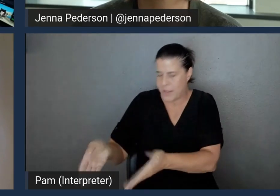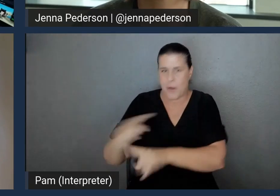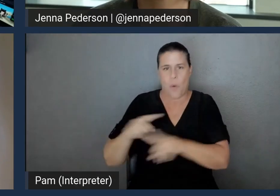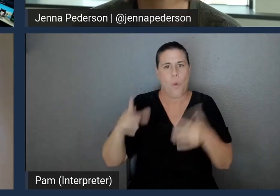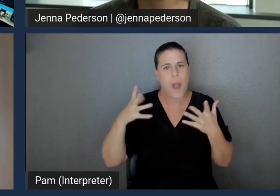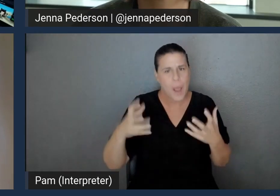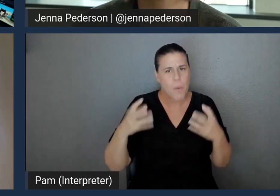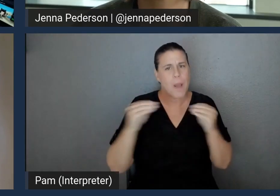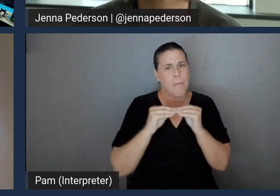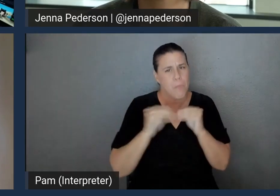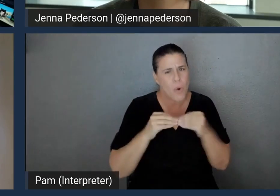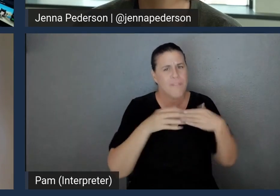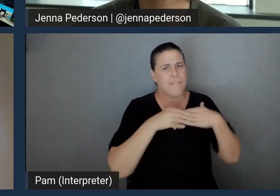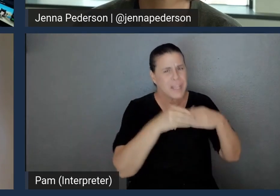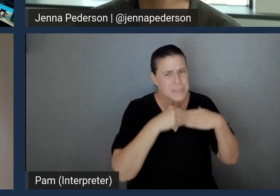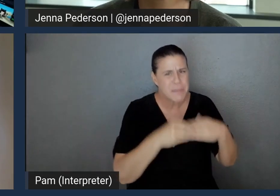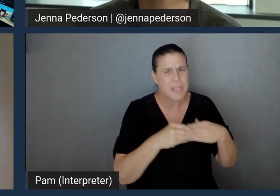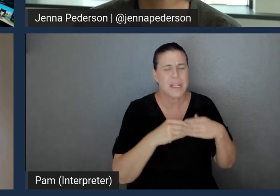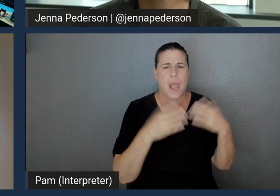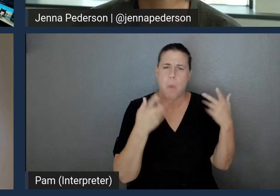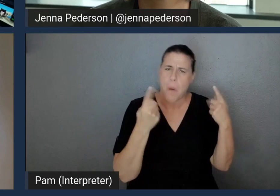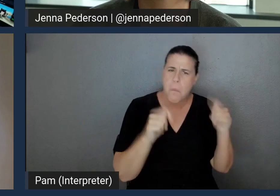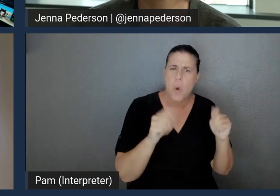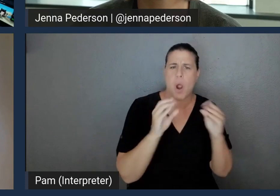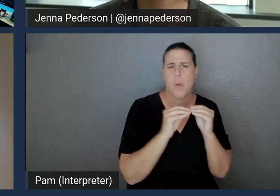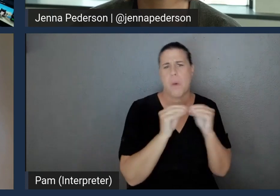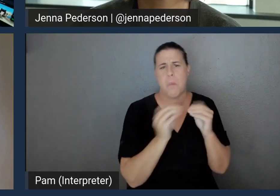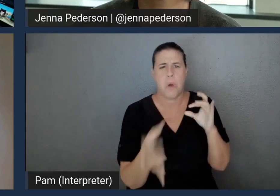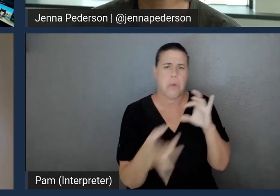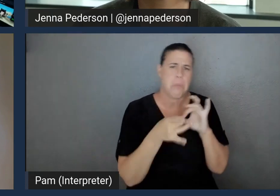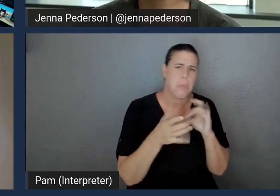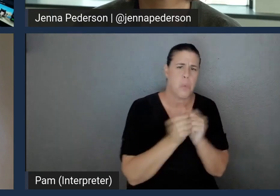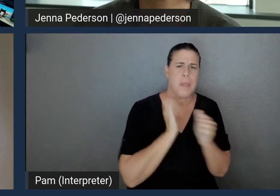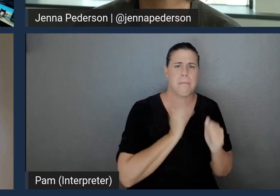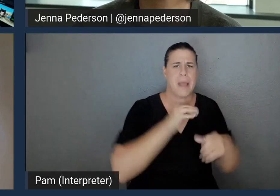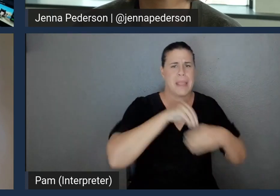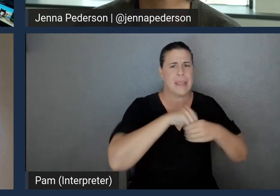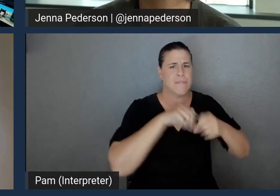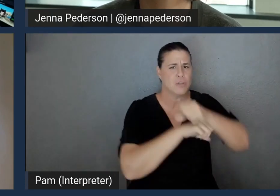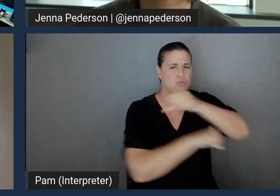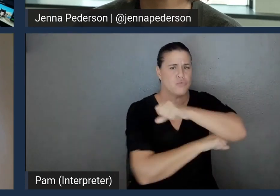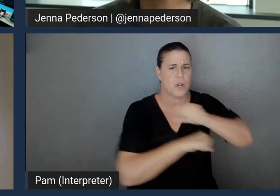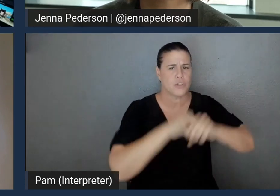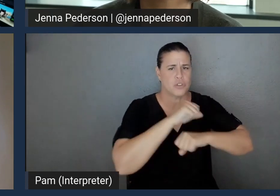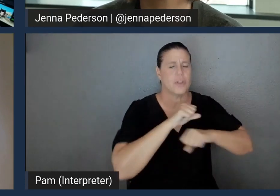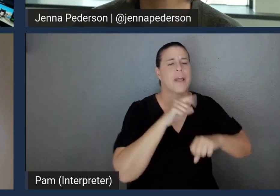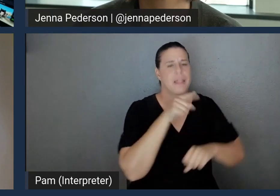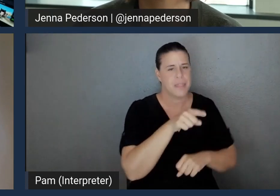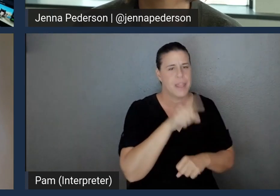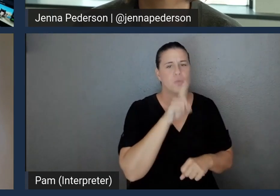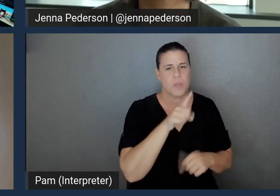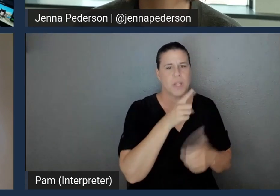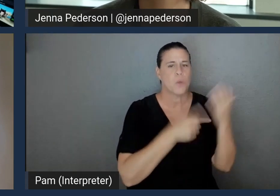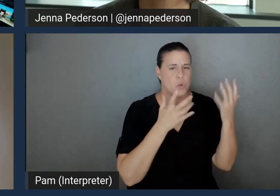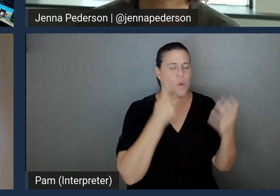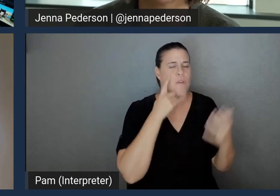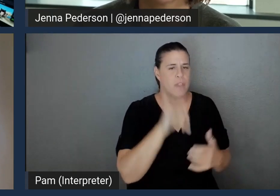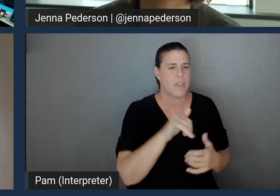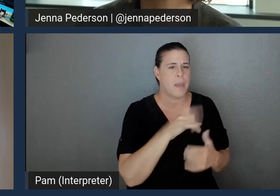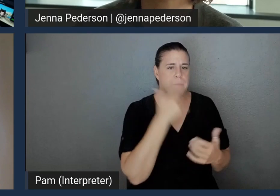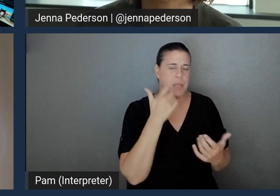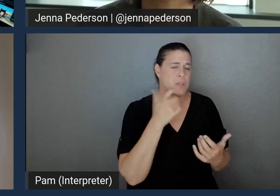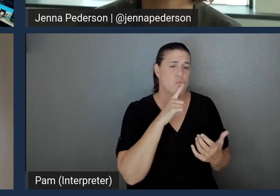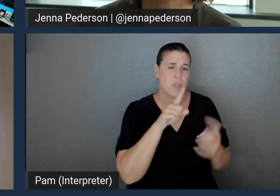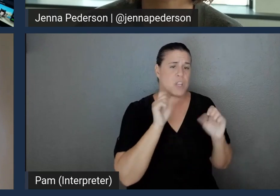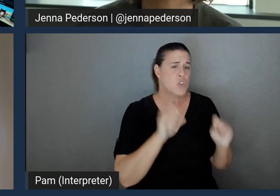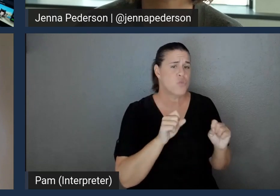and I want a little more flexibility and plugging into my existing infrastructure, Amazon Transcribe Call Analytics is the way to go, where you can really